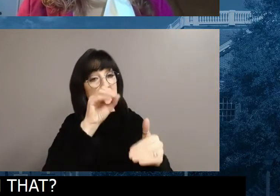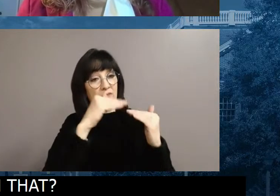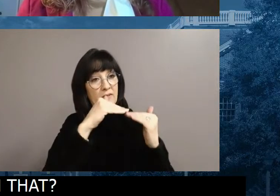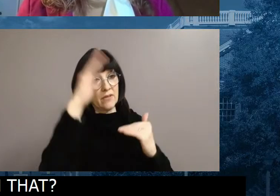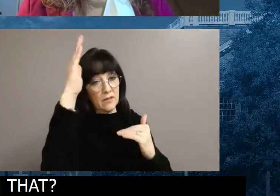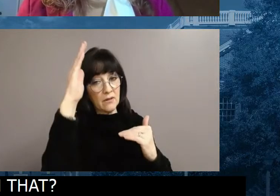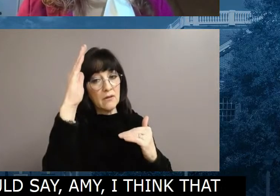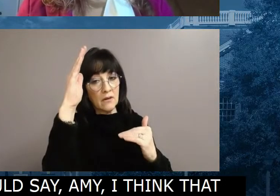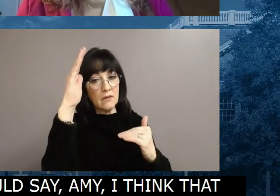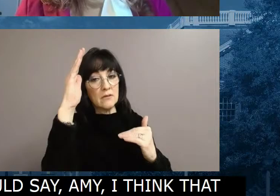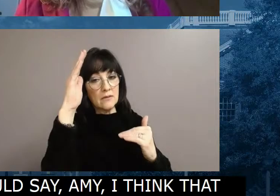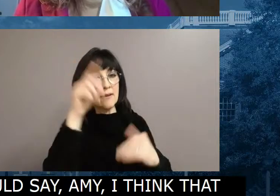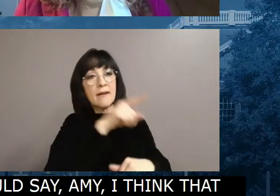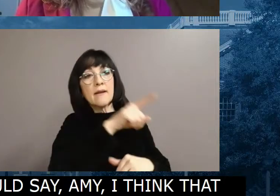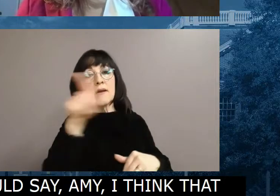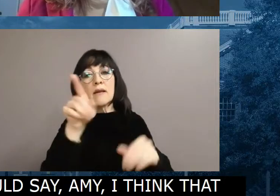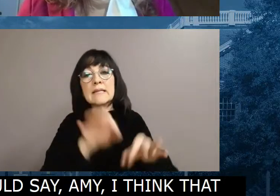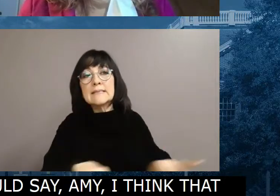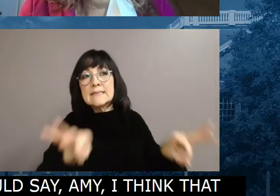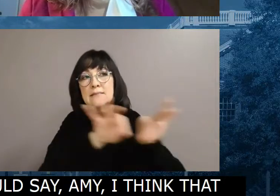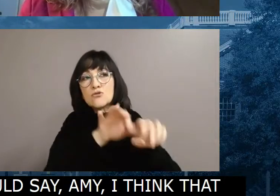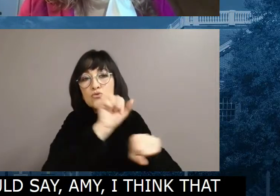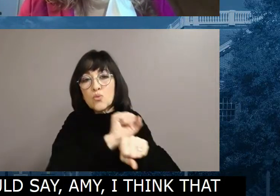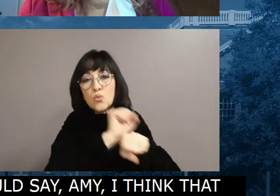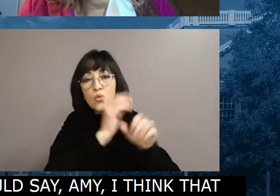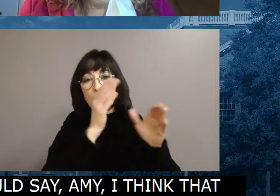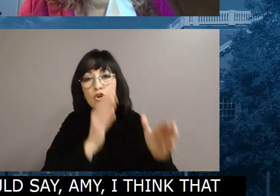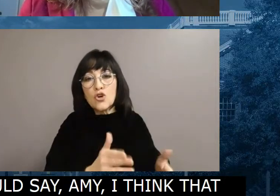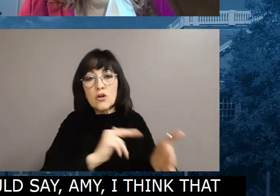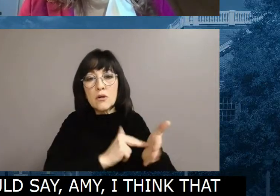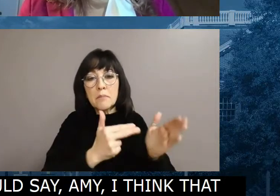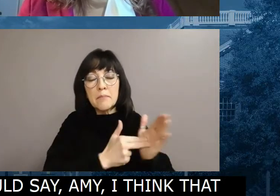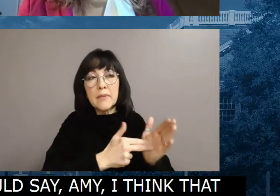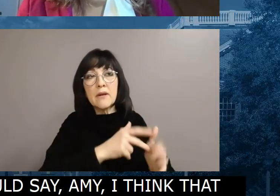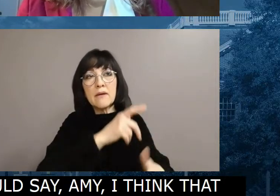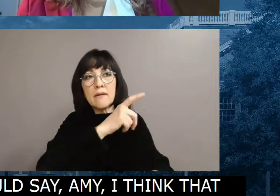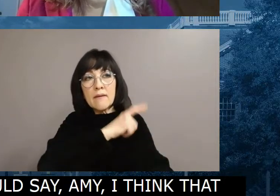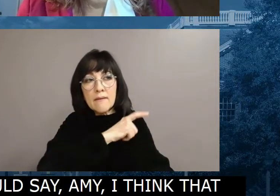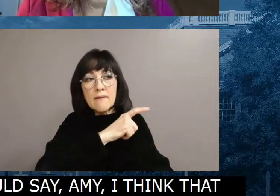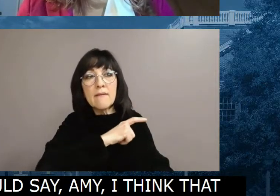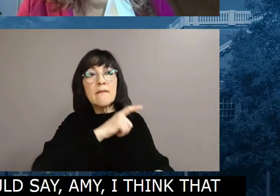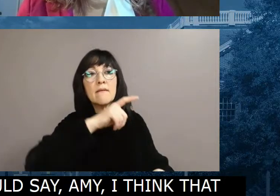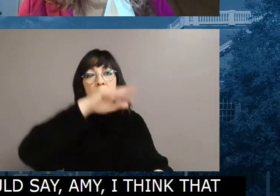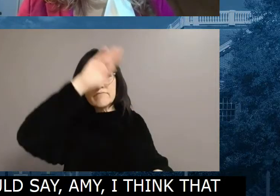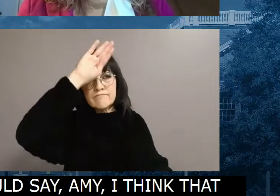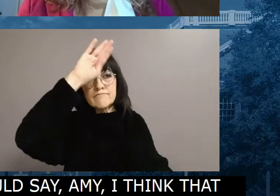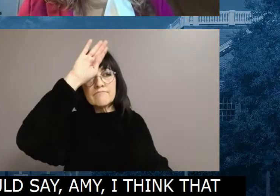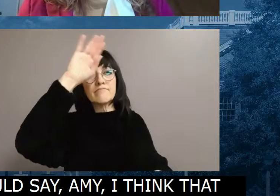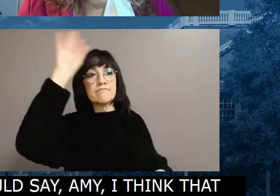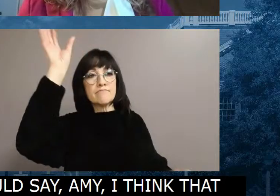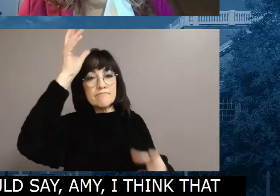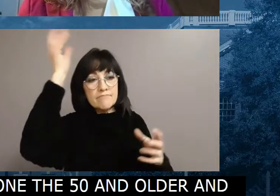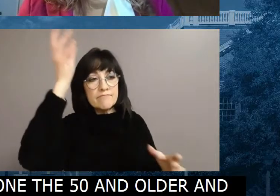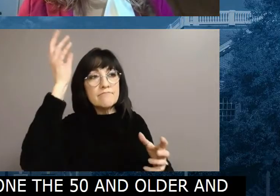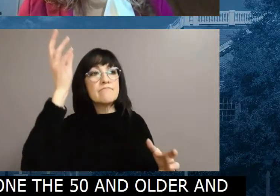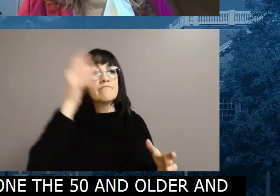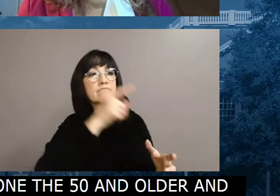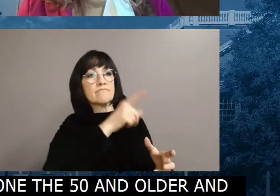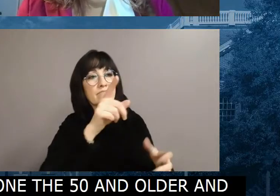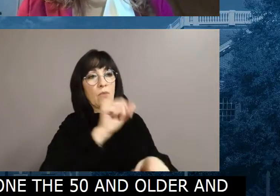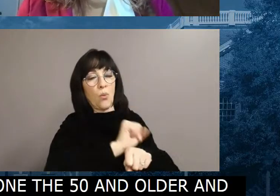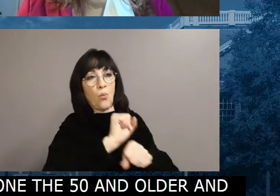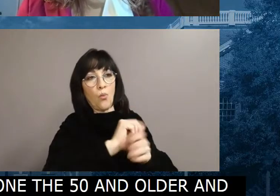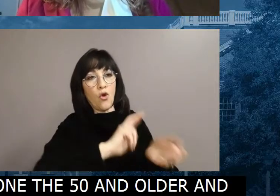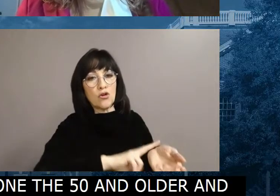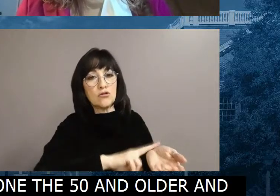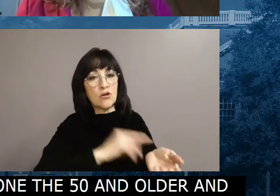of thousands of essential employees as well. So we're taking them from both sides of both these lists, right? Some people are getting invited through the